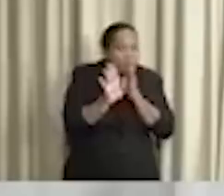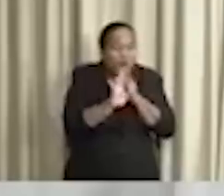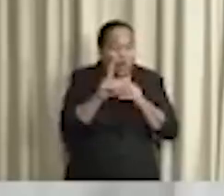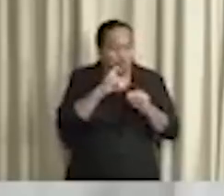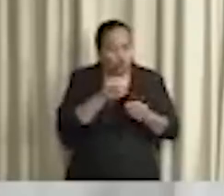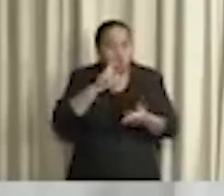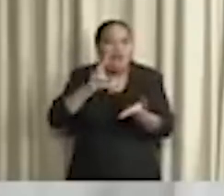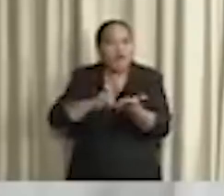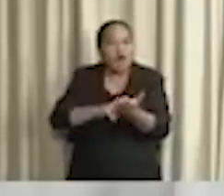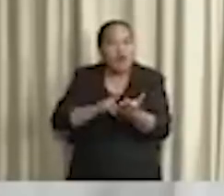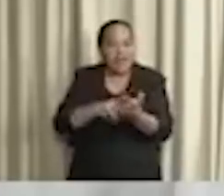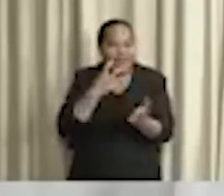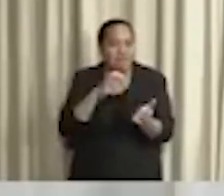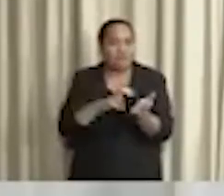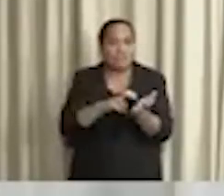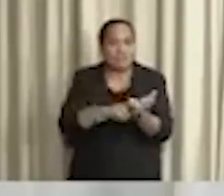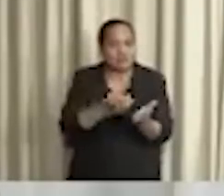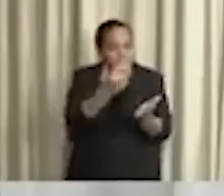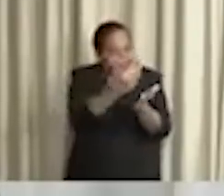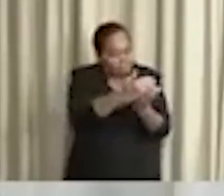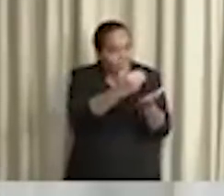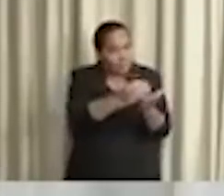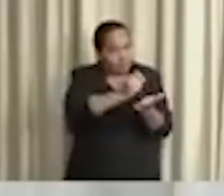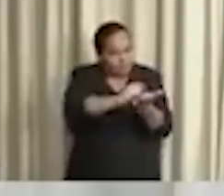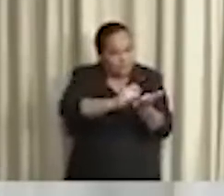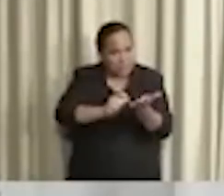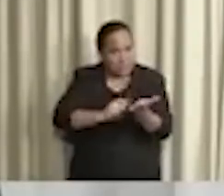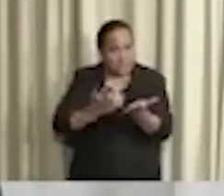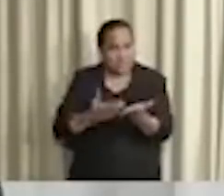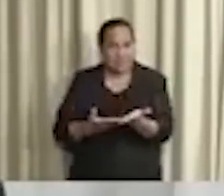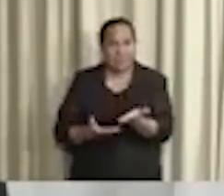gift register in individual ministries.